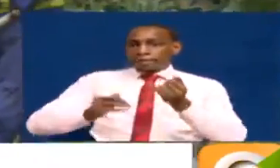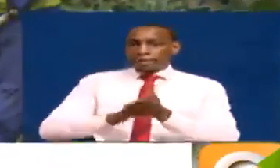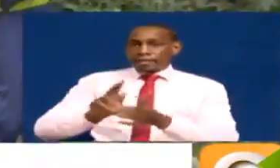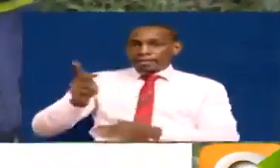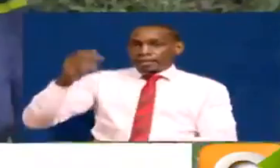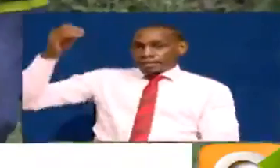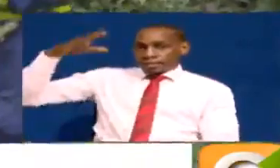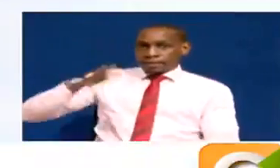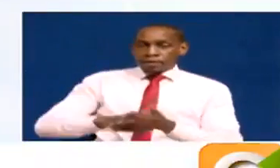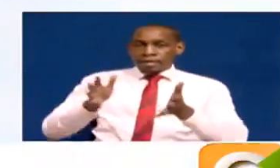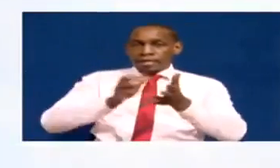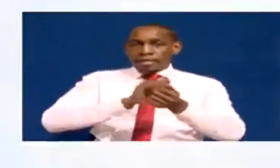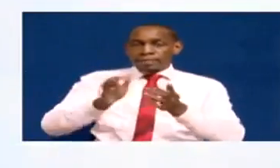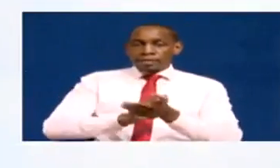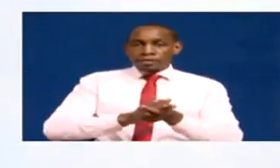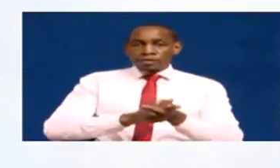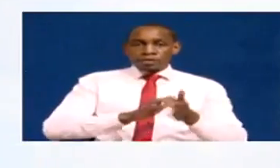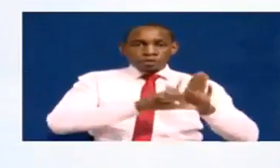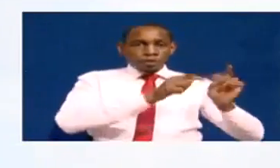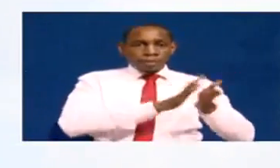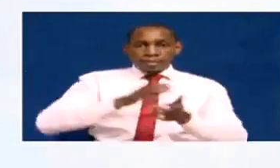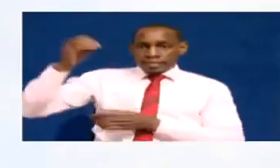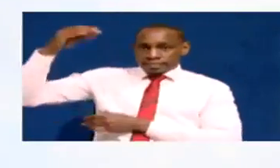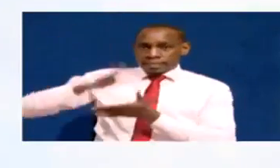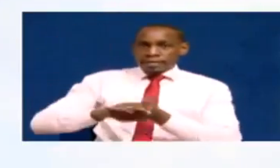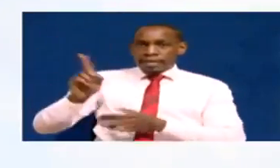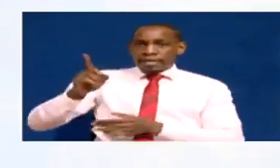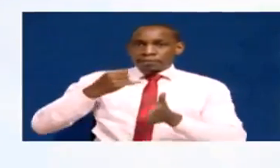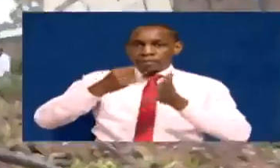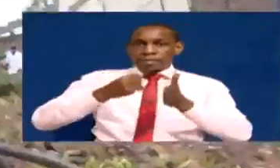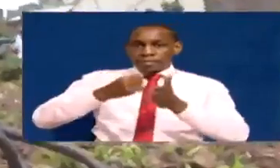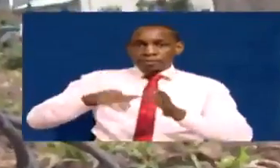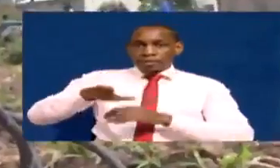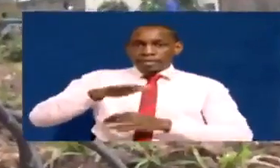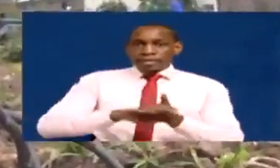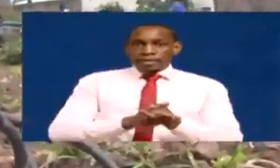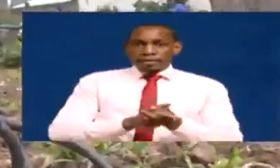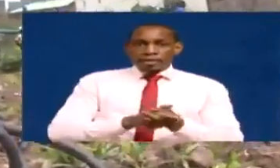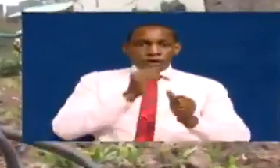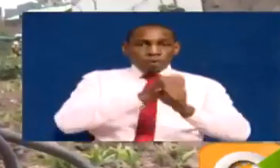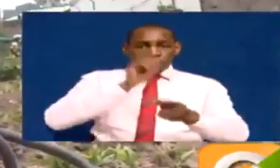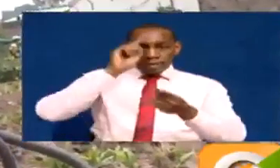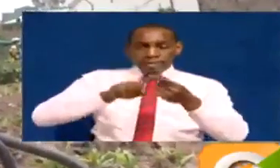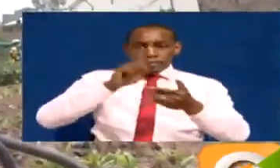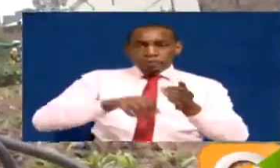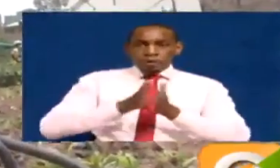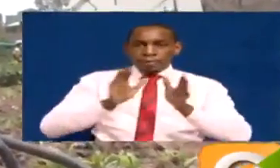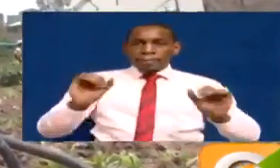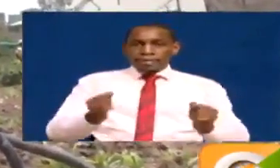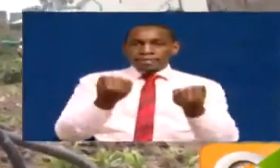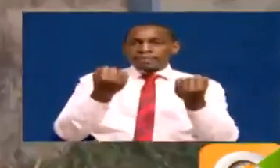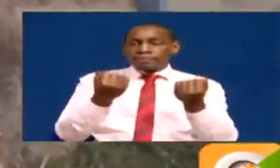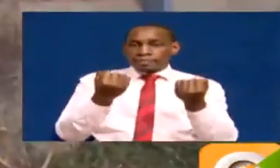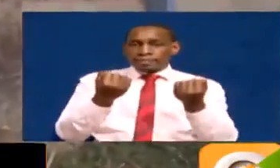Finally, Kenya Power has dismantled illegal power lines in Nairobi's industrial area. The campaign is aimed at ensuring public safety